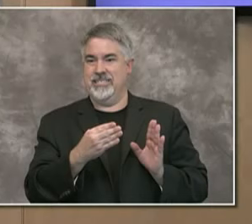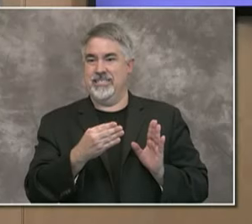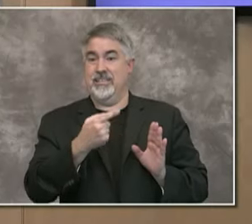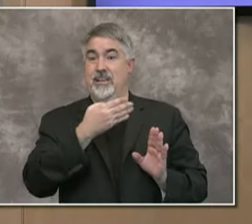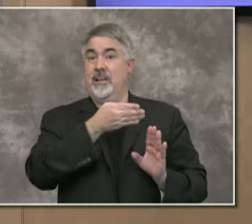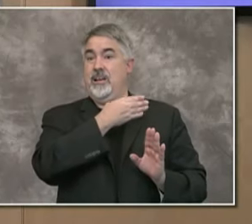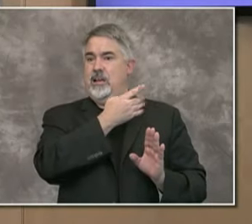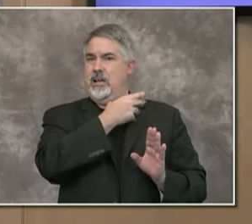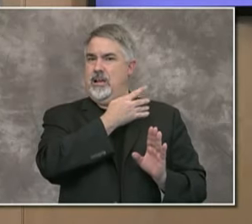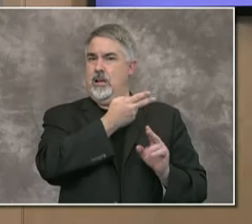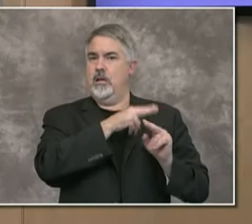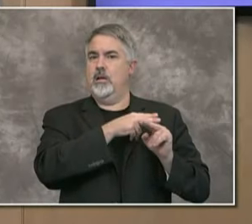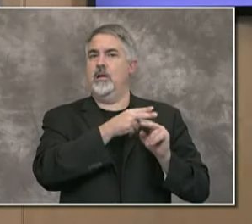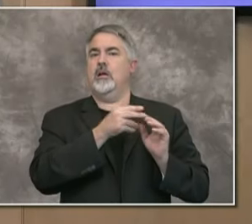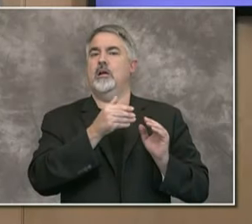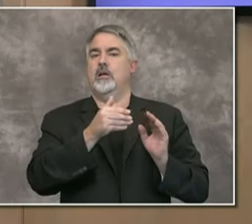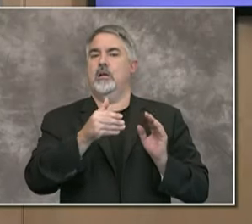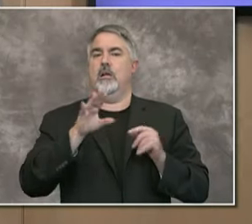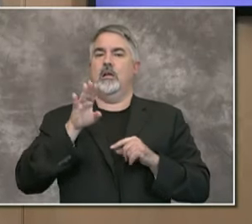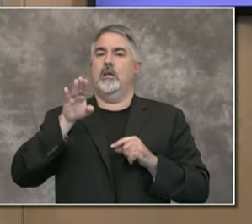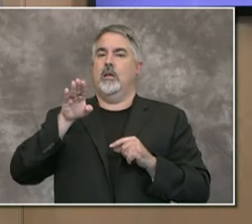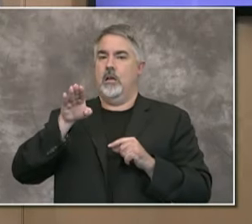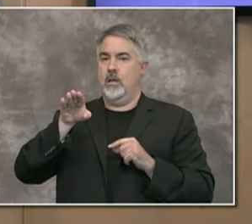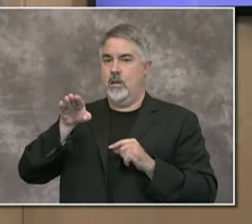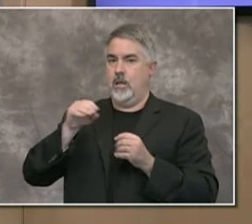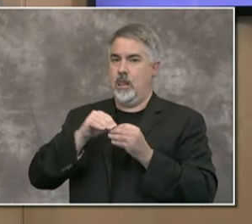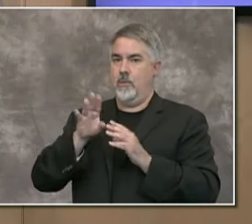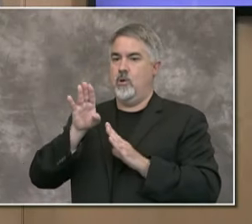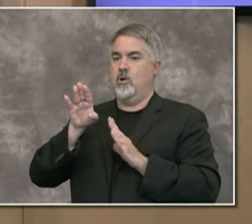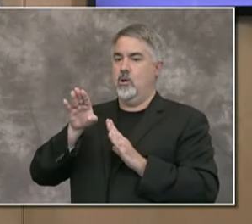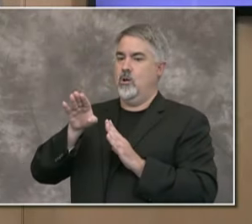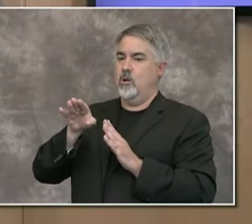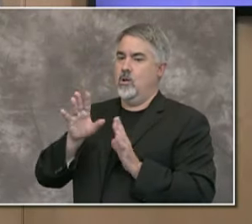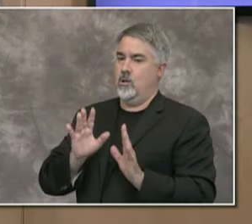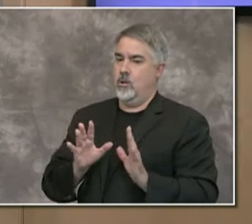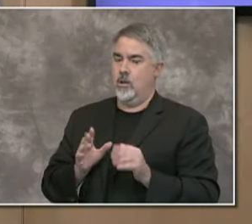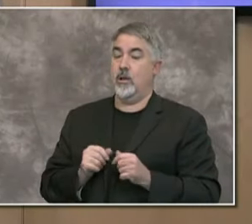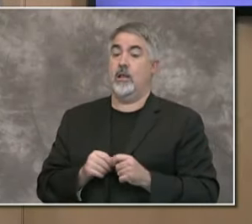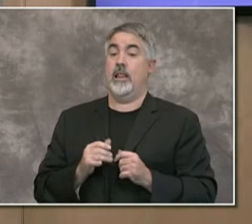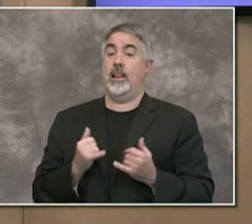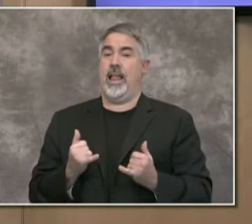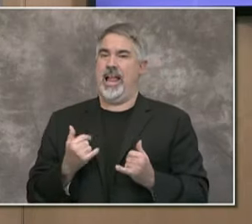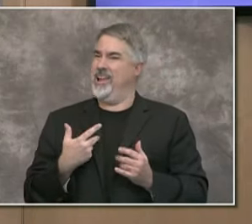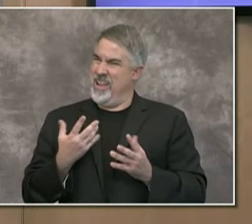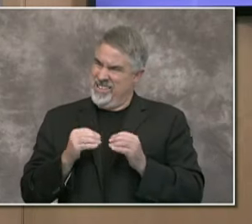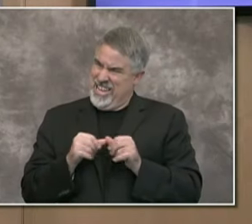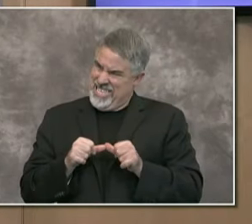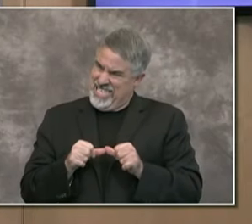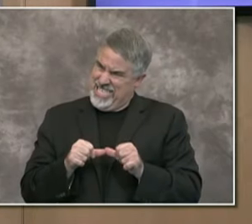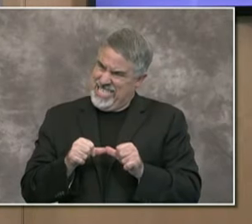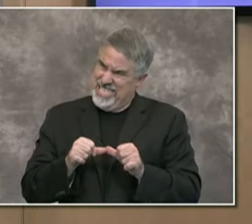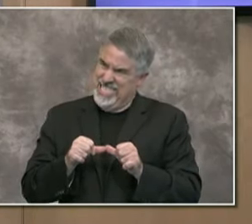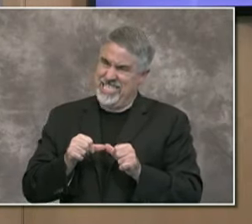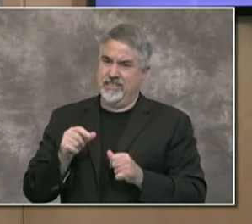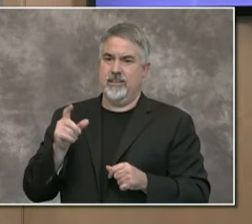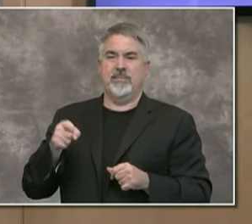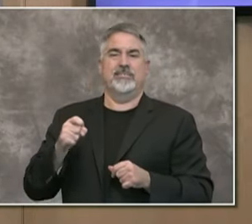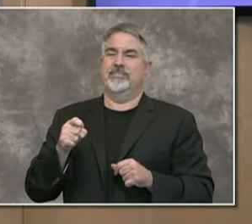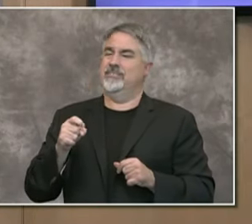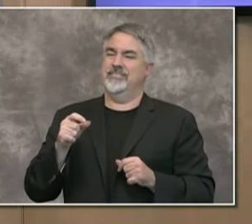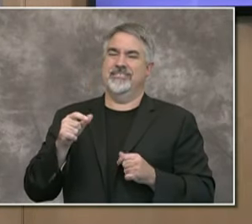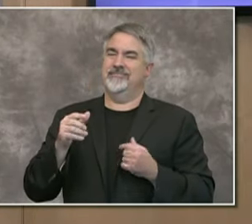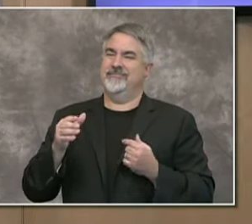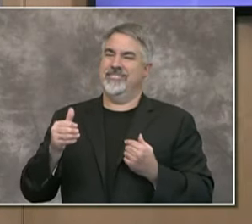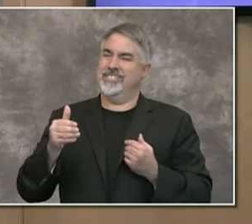has slowed down. And we are looking for that to continue over a longer period of